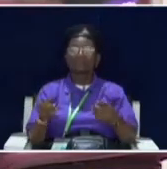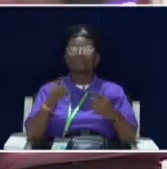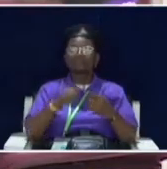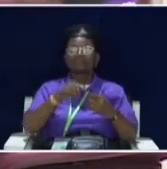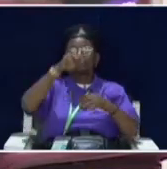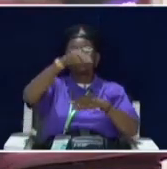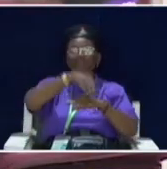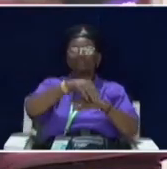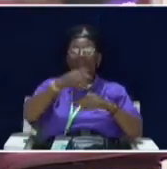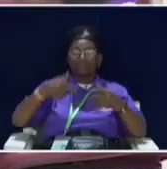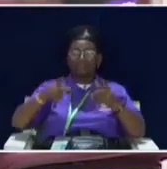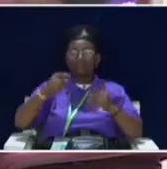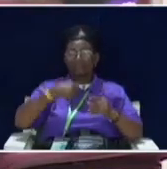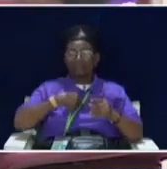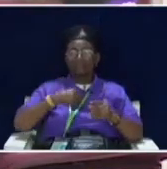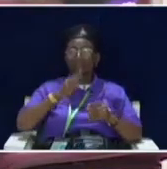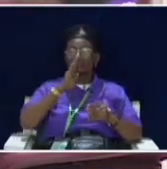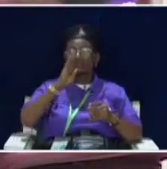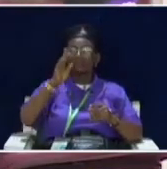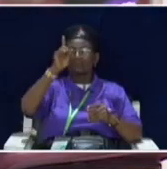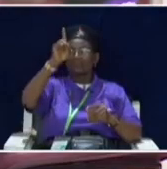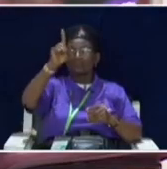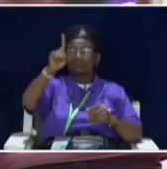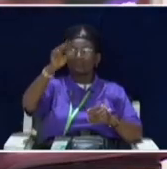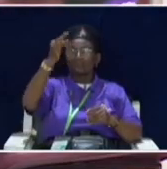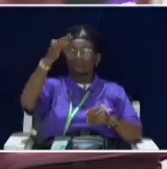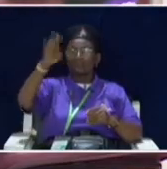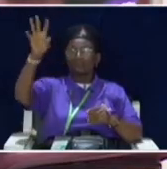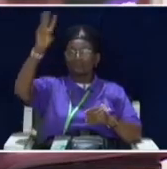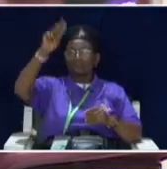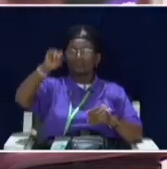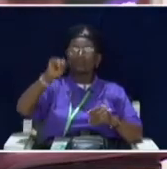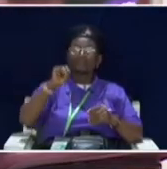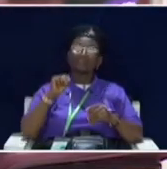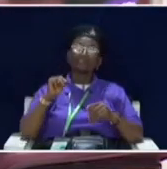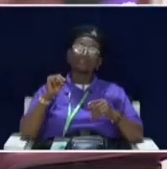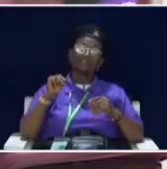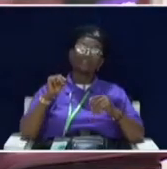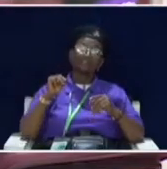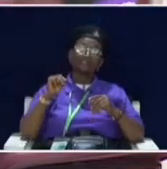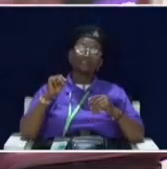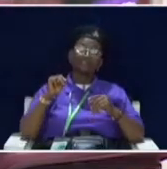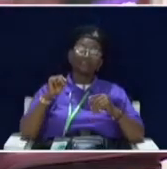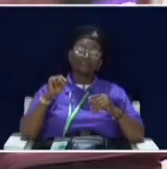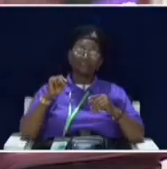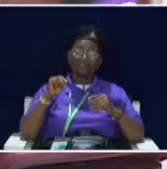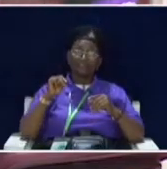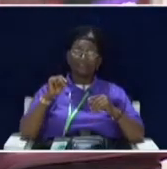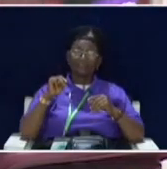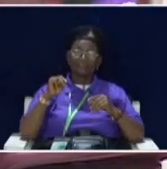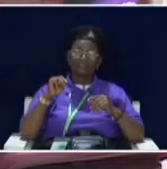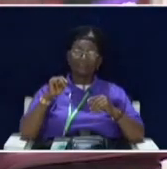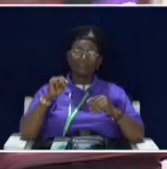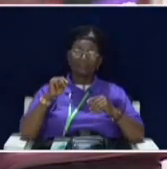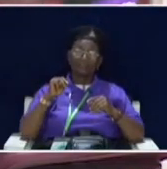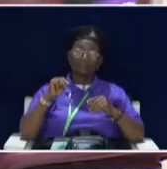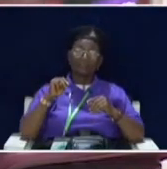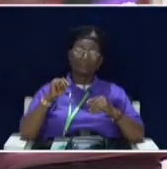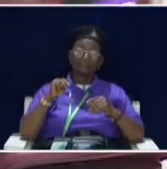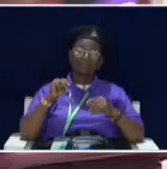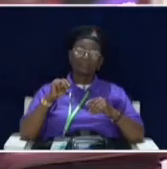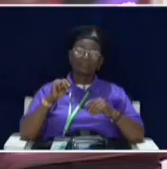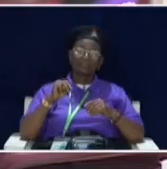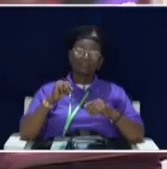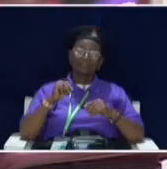let me be one of them. Then the third thing